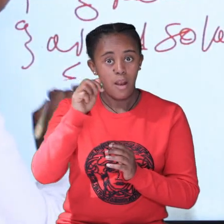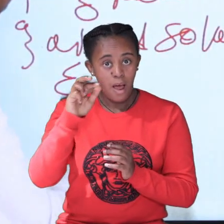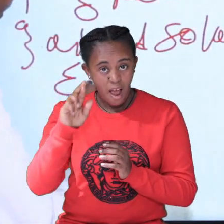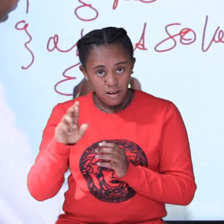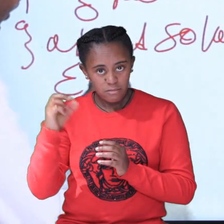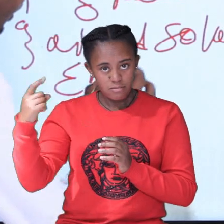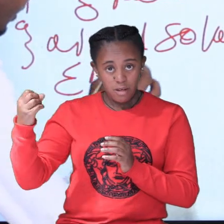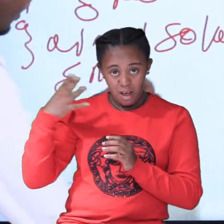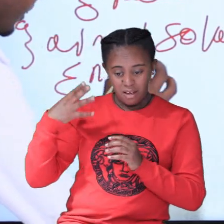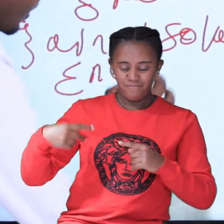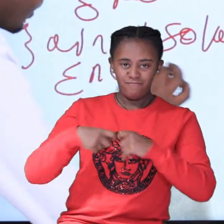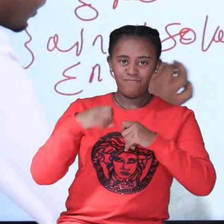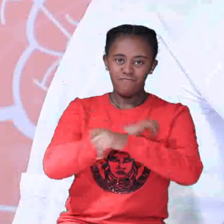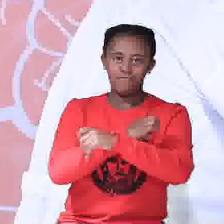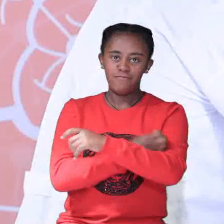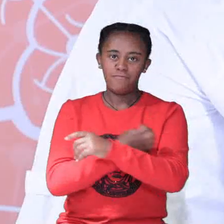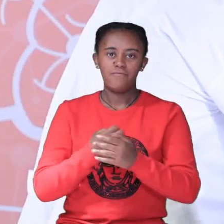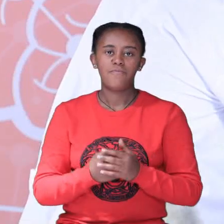energy.